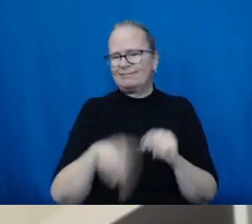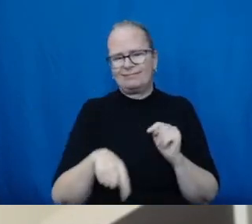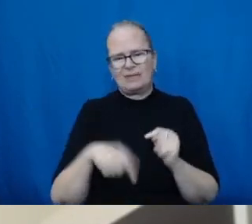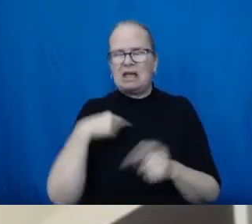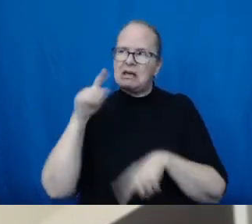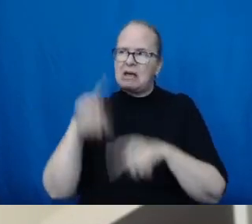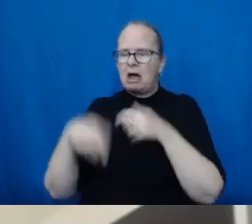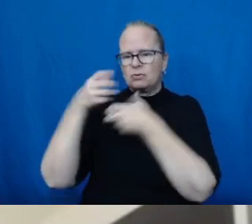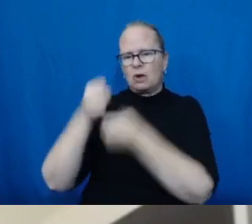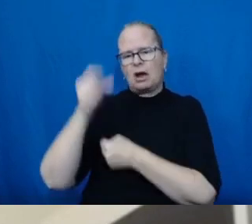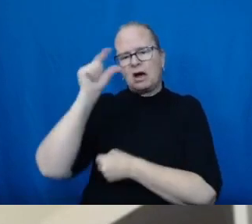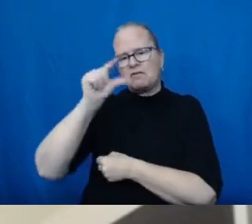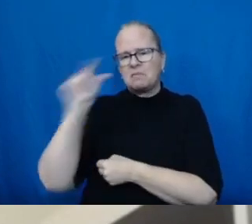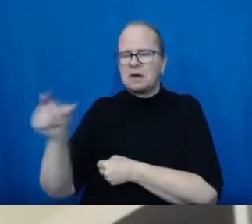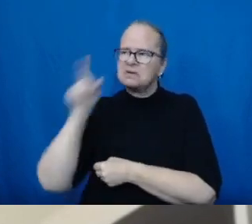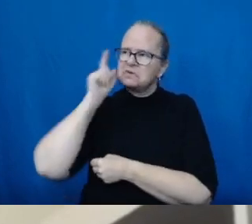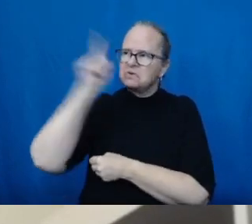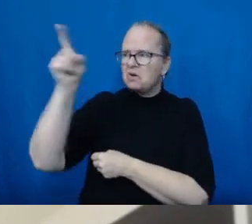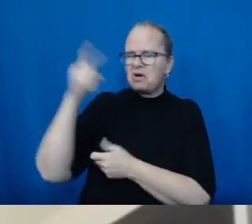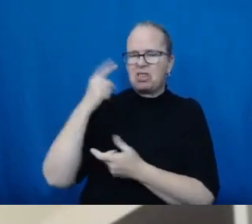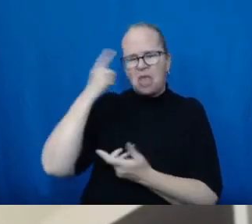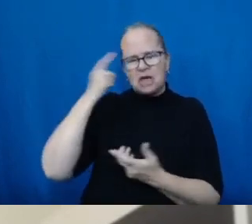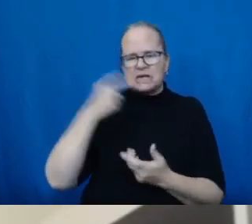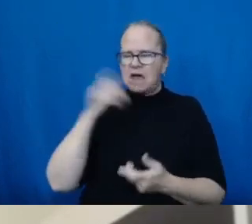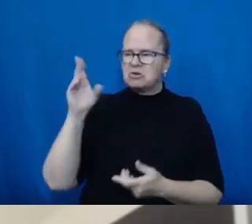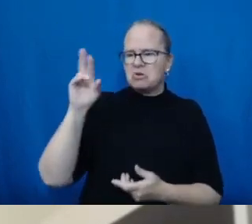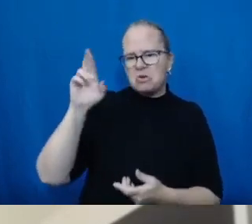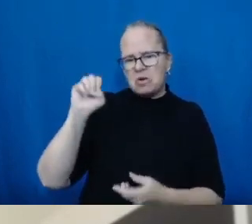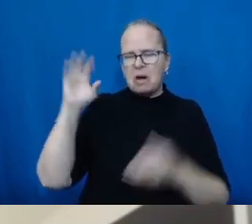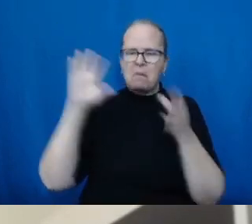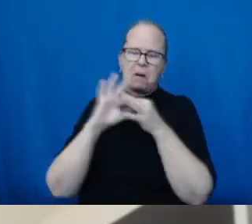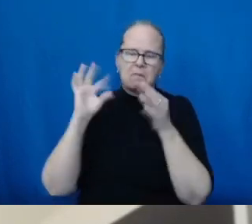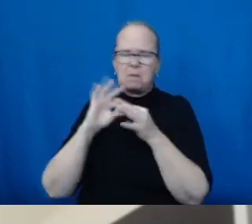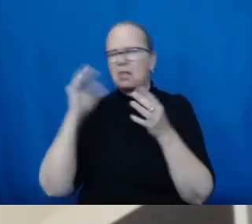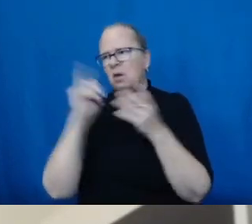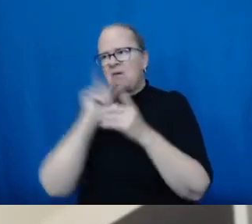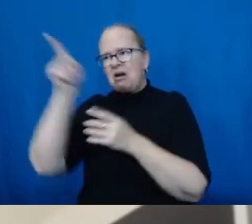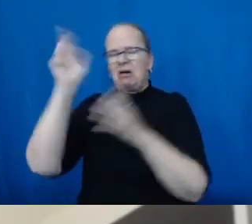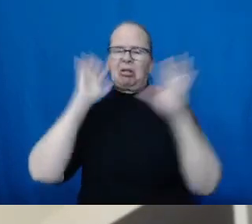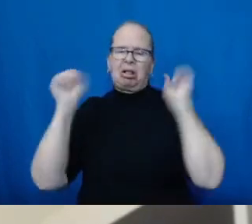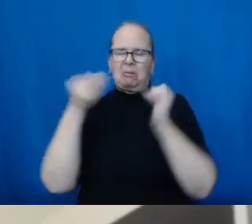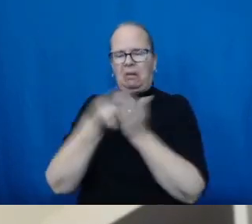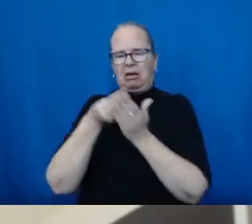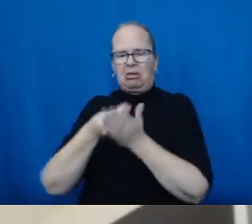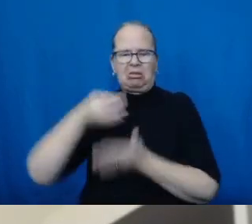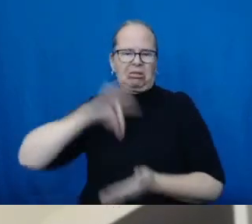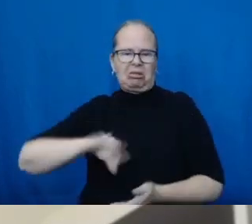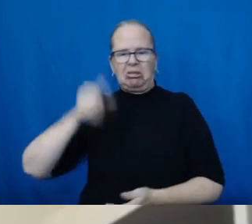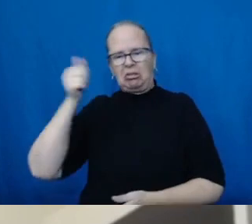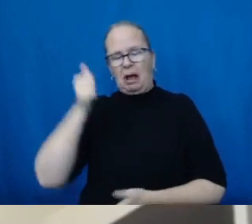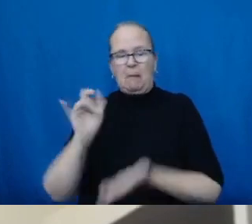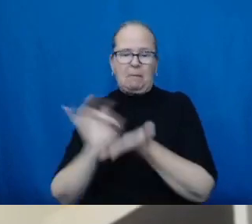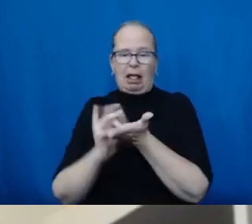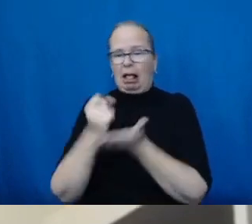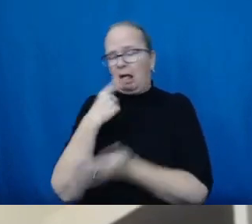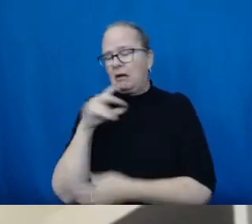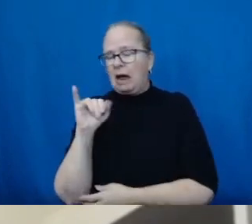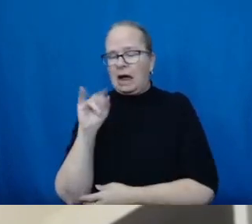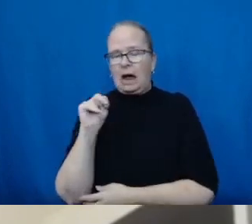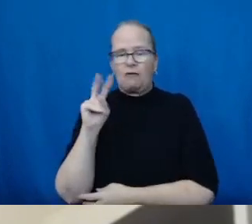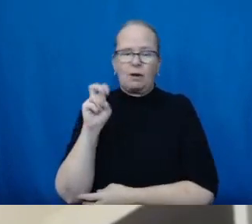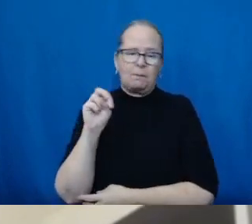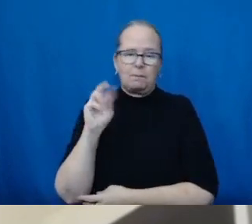the ivermectin crowd are on about this week. There's the COVID is a big hoax. You can't trust the doctors, the hospitals are empty. I've